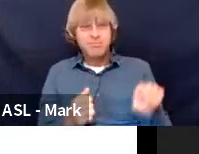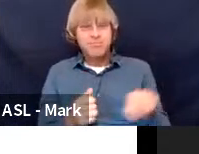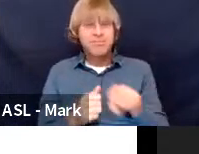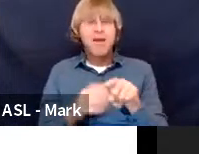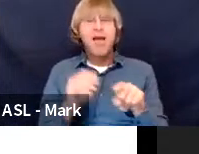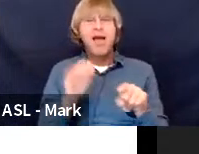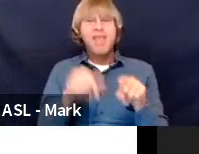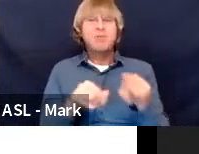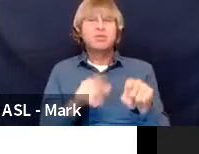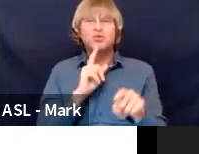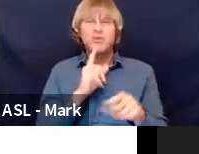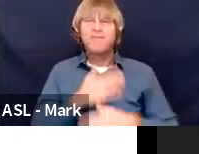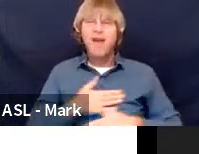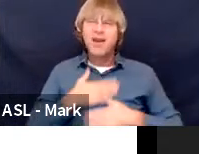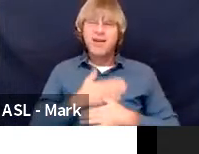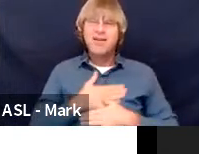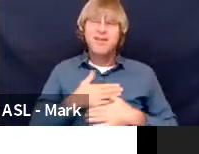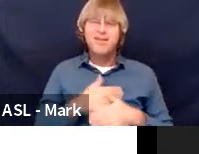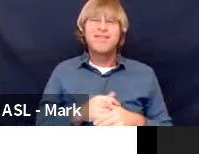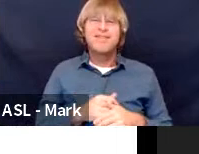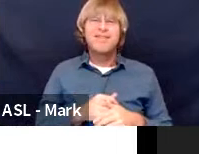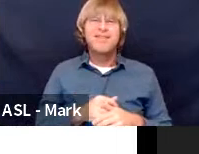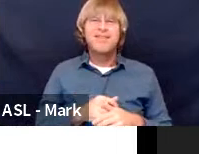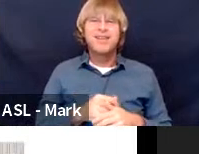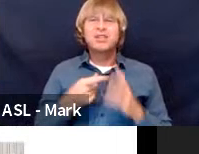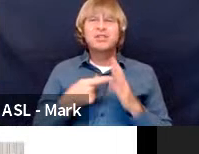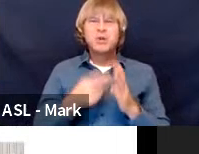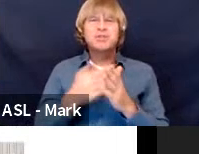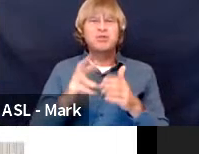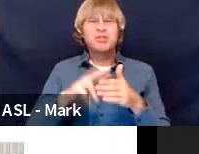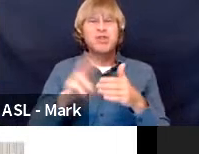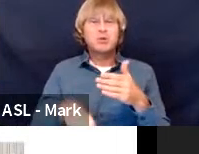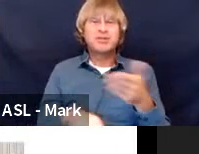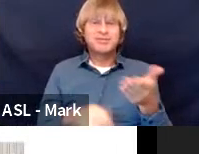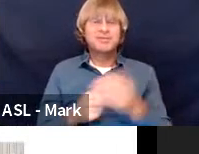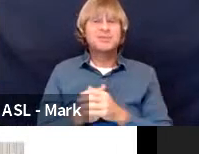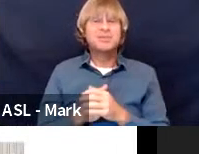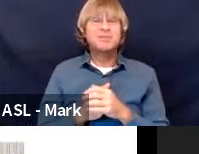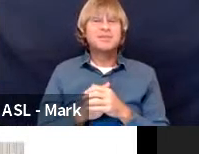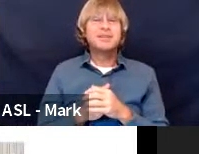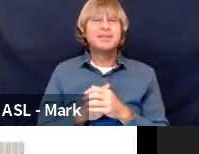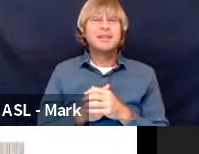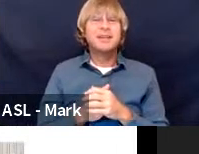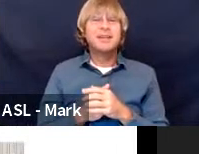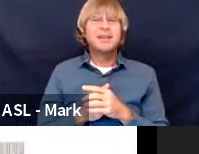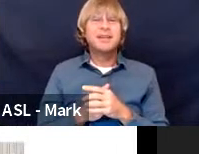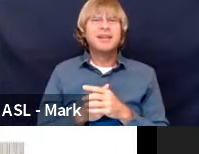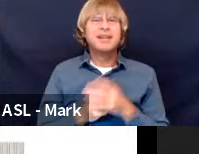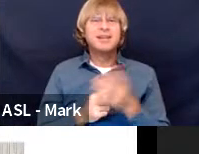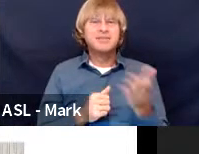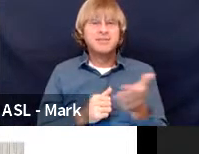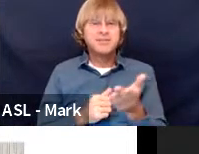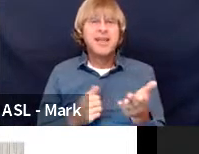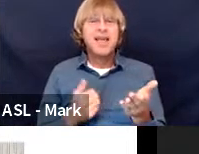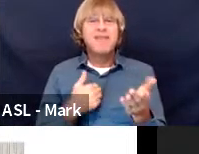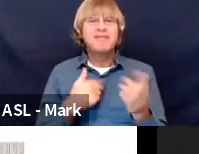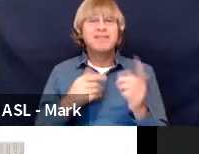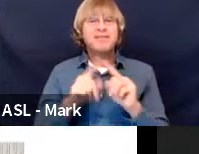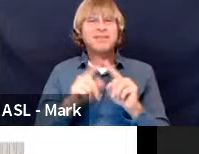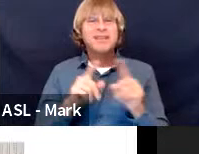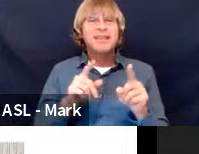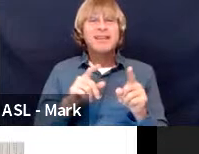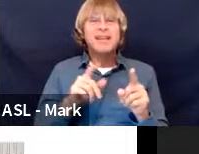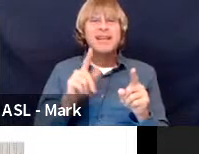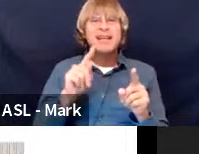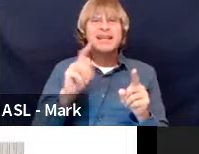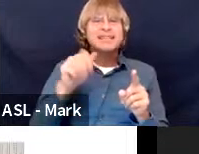And this one was really fun too. Let me show you these results. I mean, you got some Matisse, you got some like